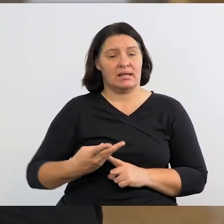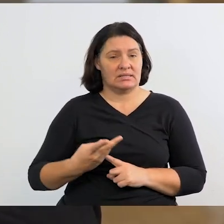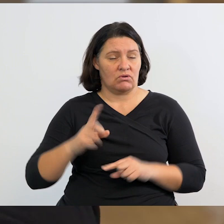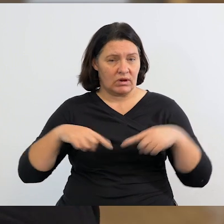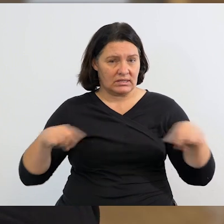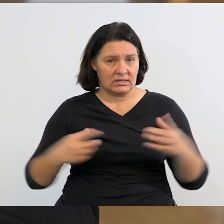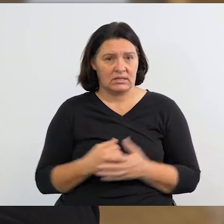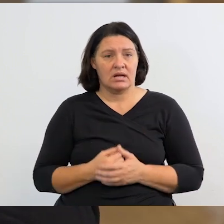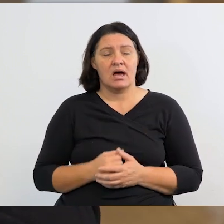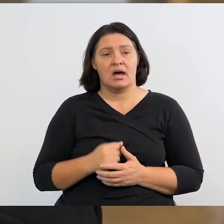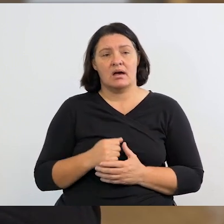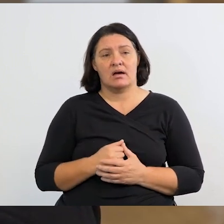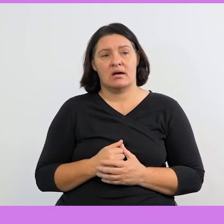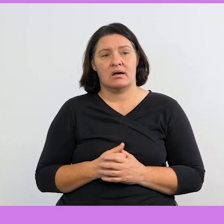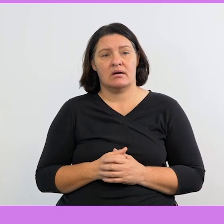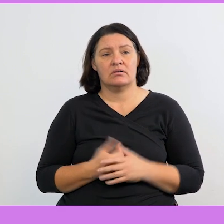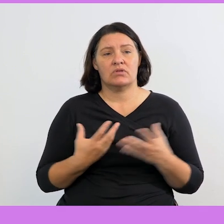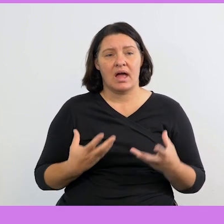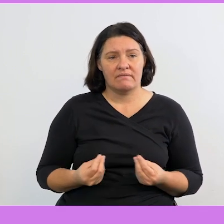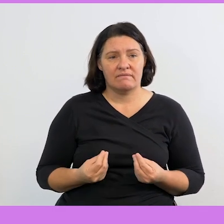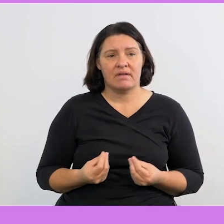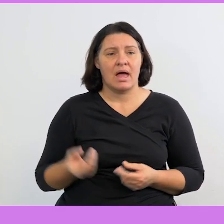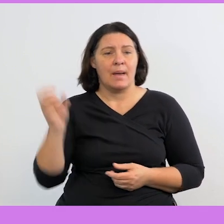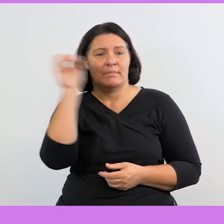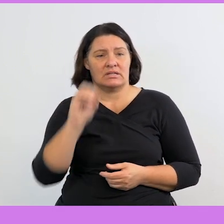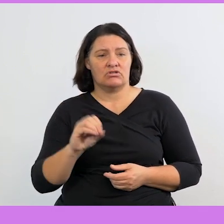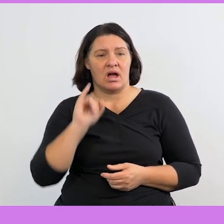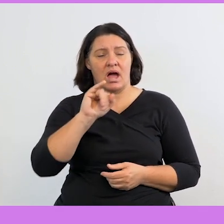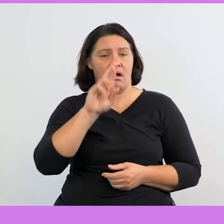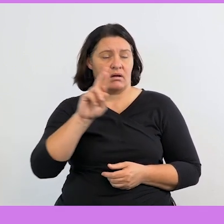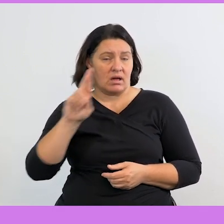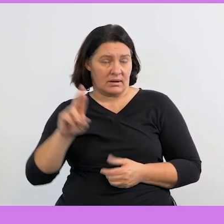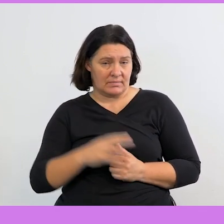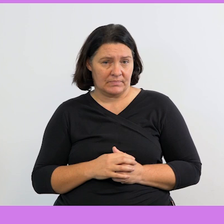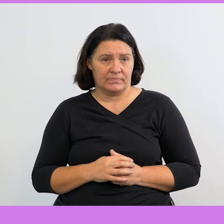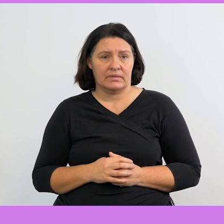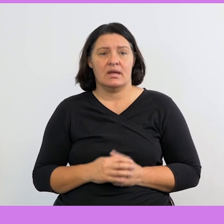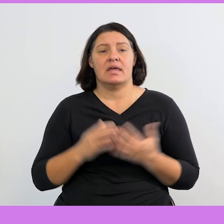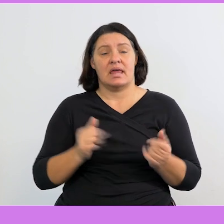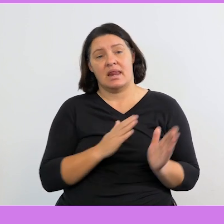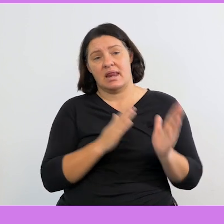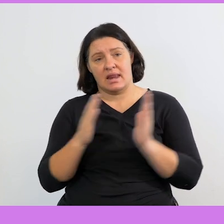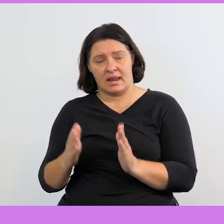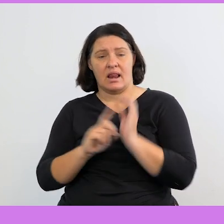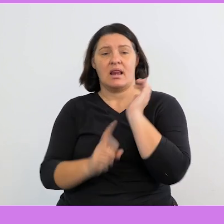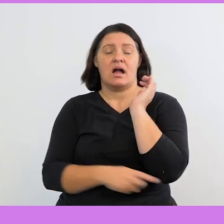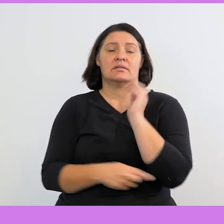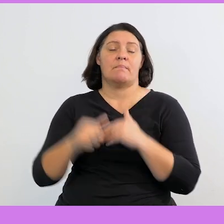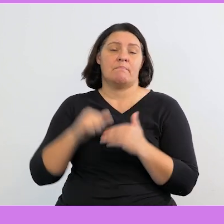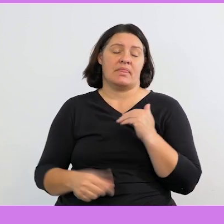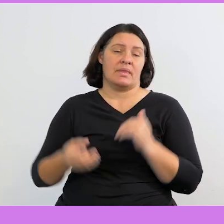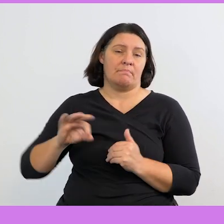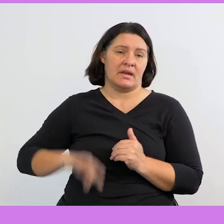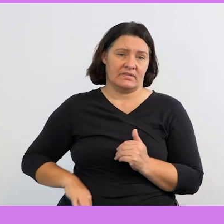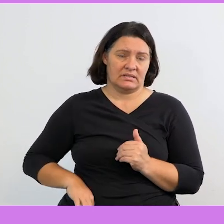rate, that is our IRR, given as a percentage, as we can see here. Okay, then lastly, there's a monthly